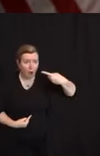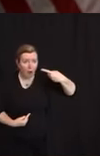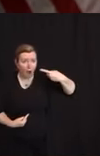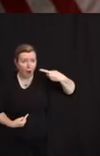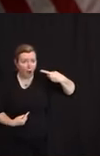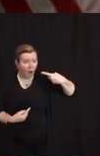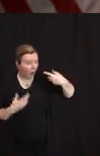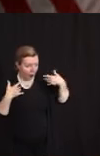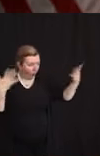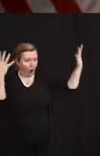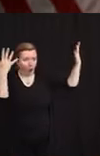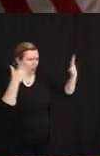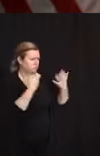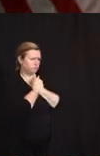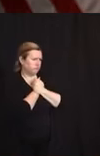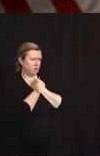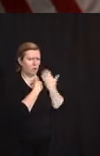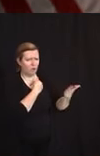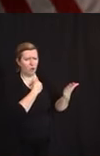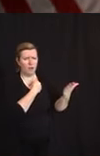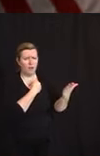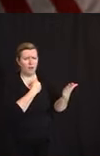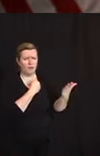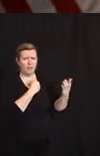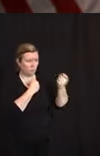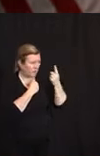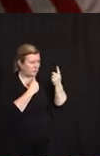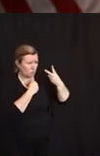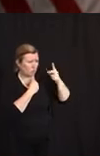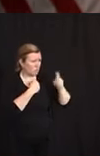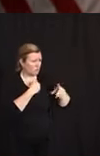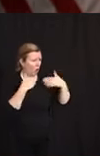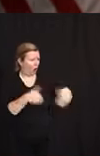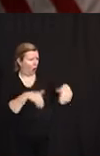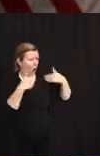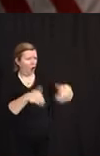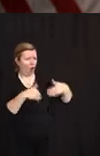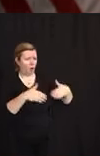the Dave, note to file, Dave, as you get ready for your question.